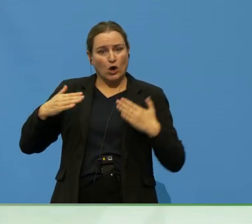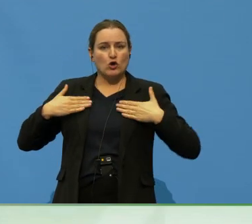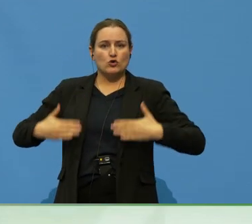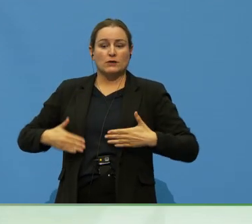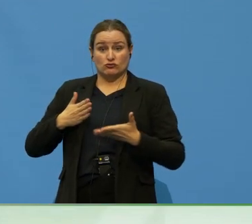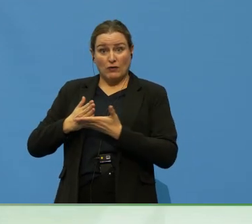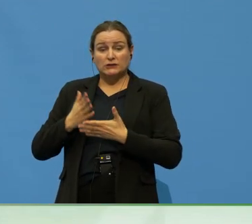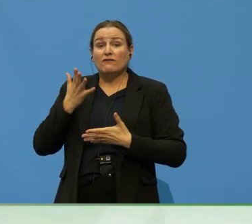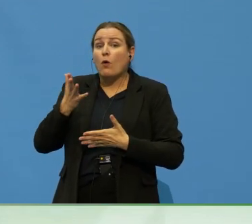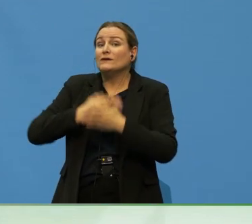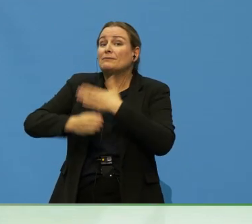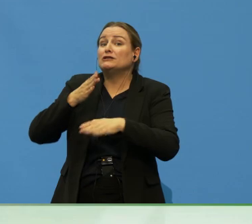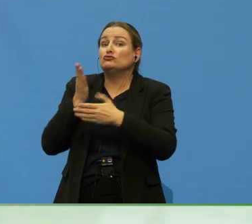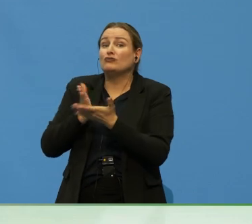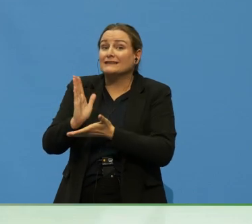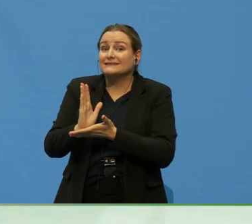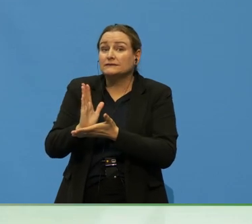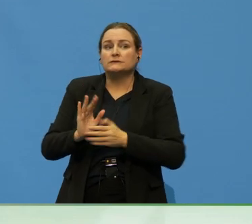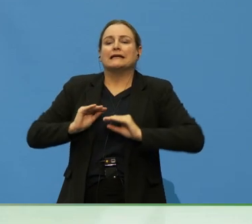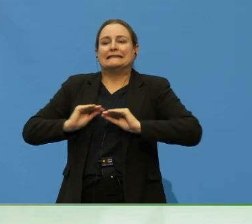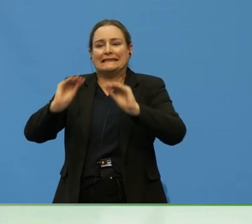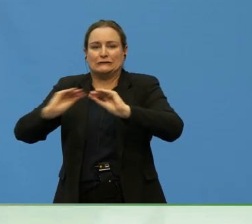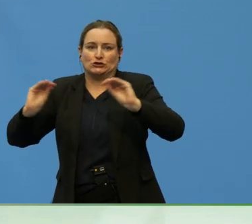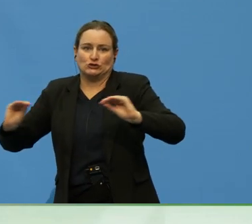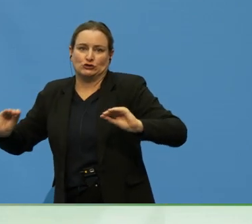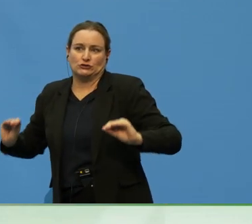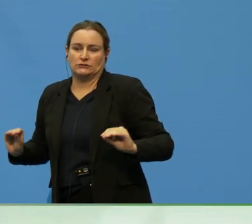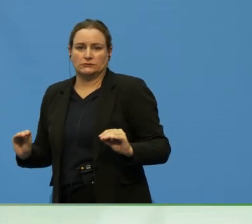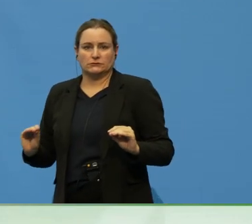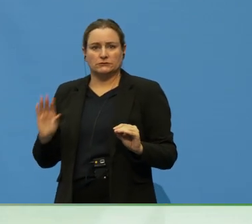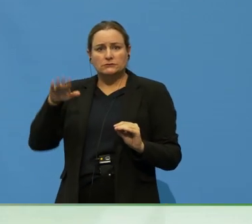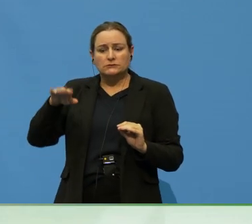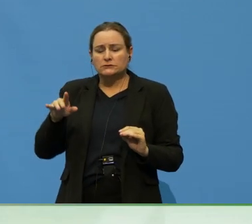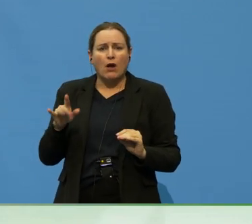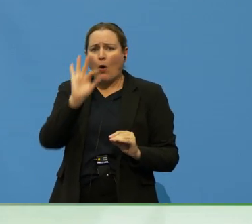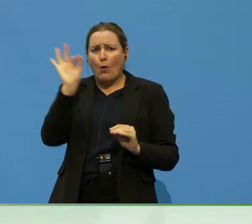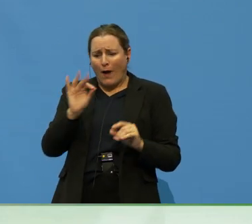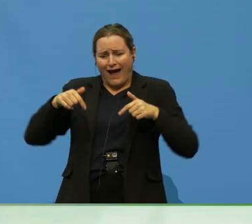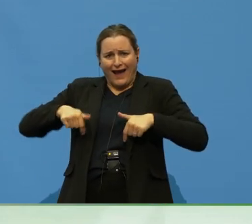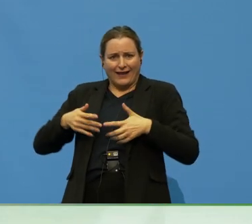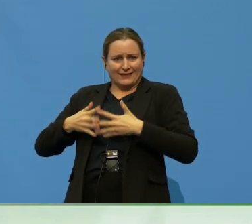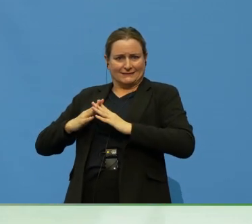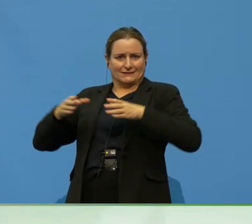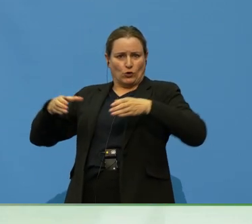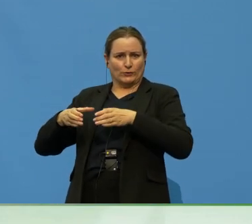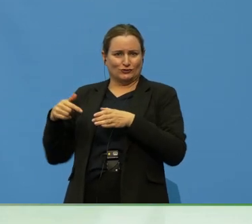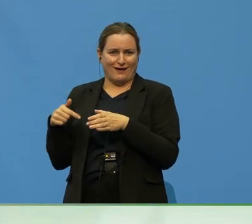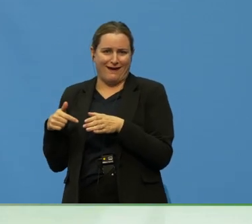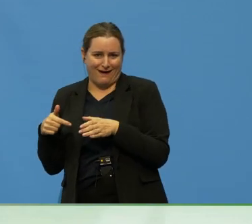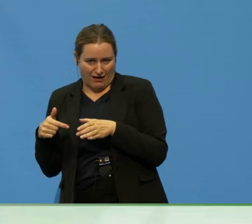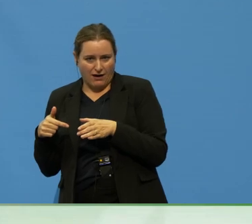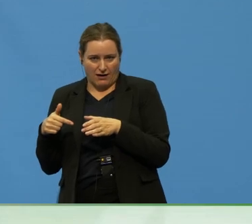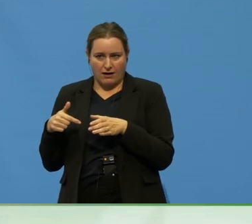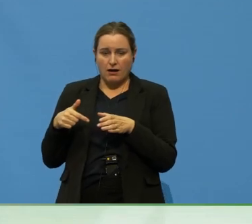legislation was needed. Because that's a fundamental gap here. People, they'll never know what the CRPD said unless there are